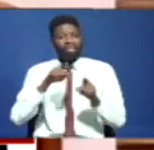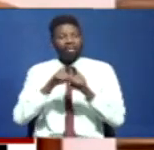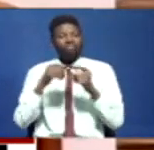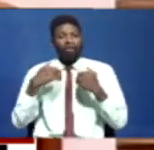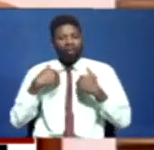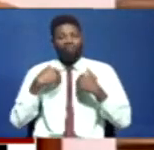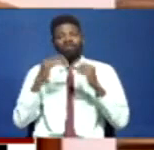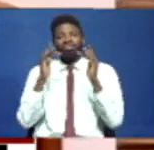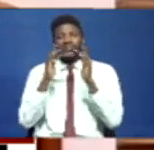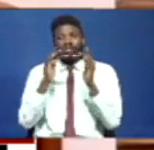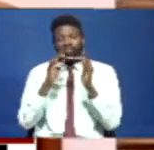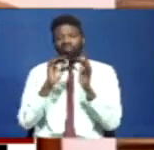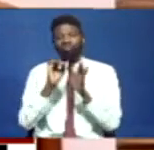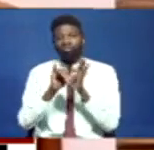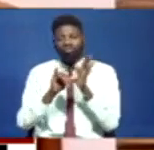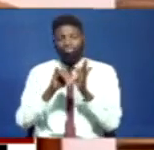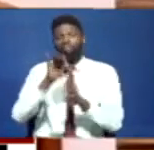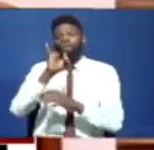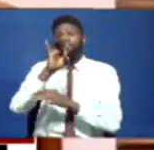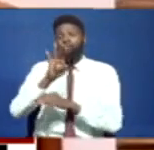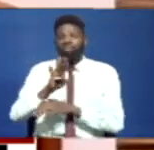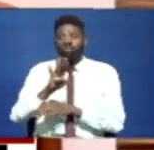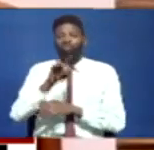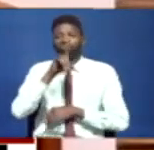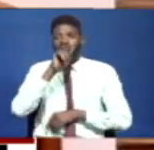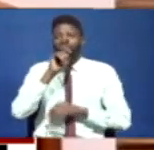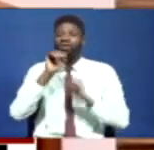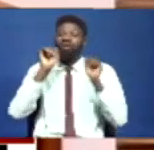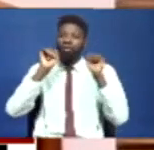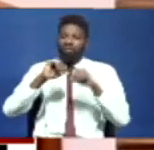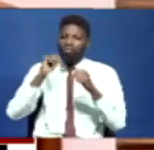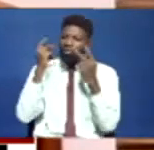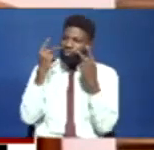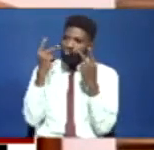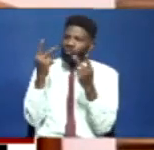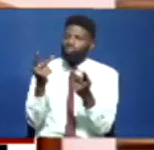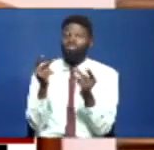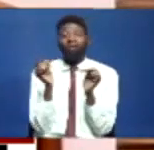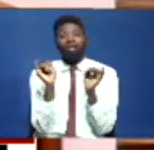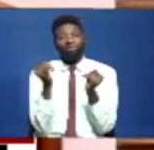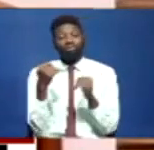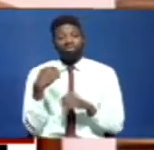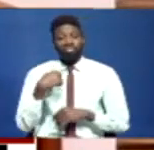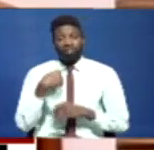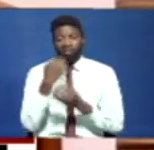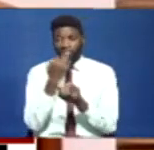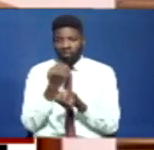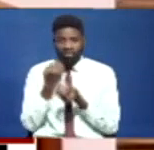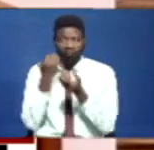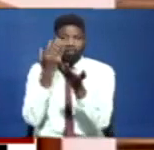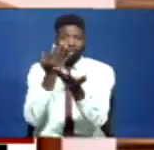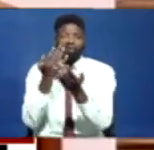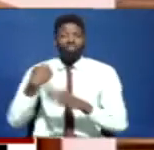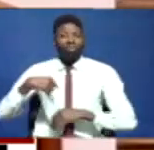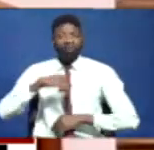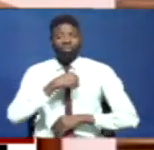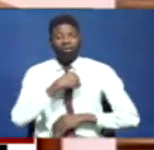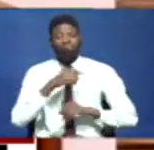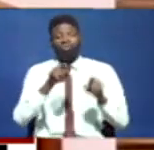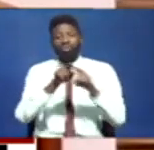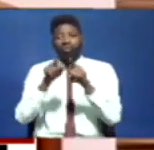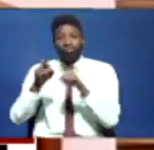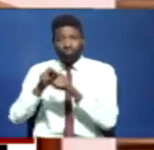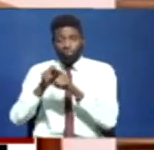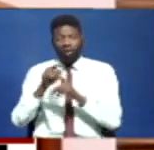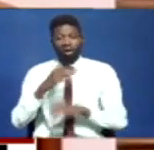Twitter, where you can watch programming on the go. I wish to inform you that we have equipped our